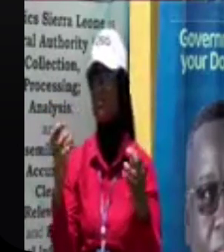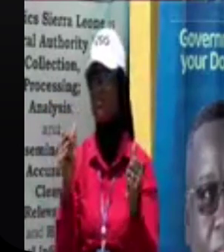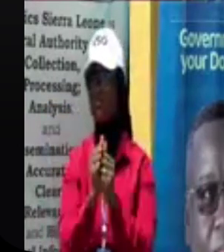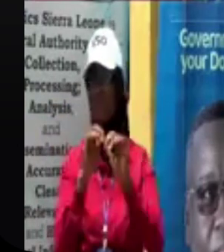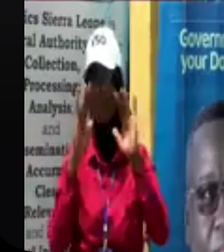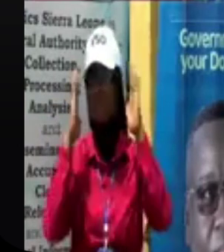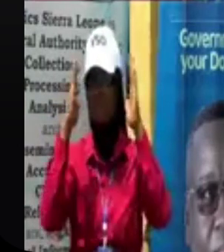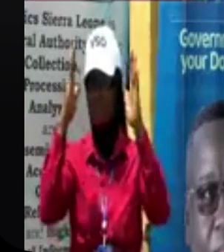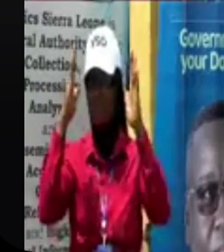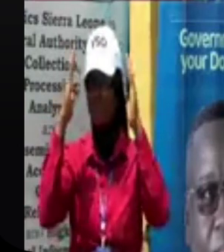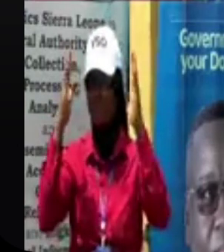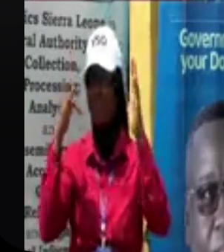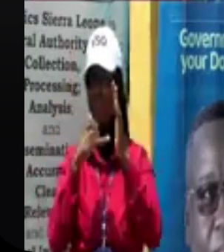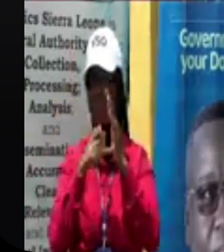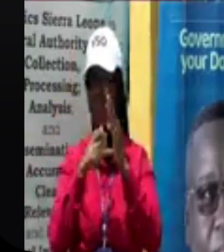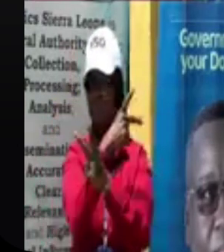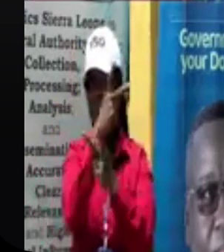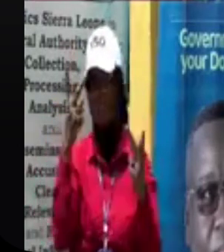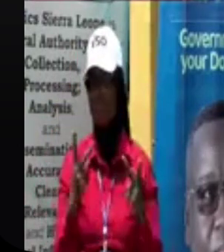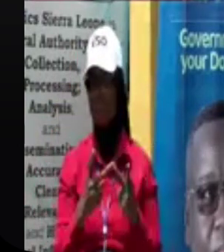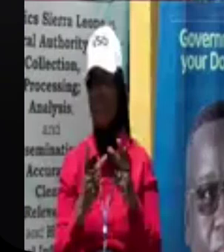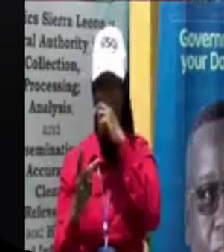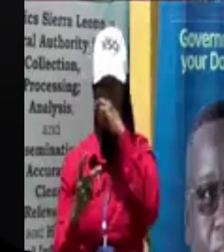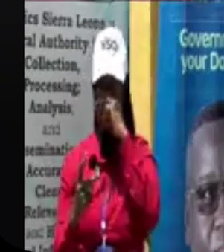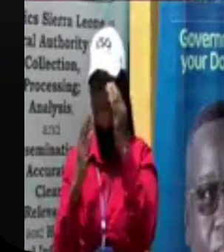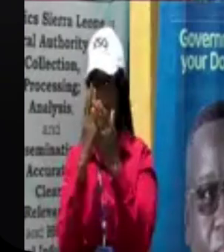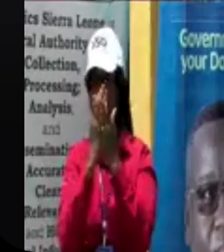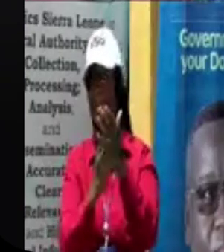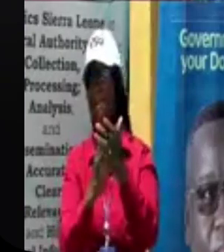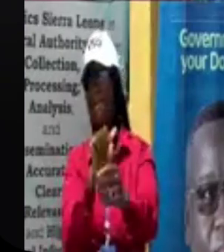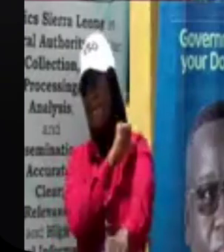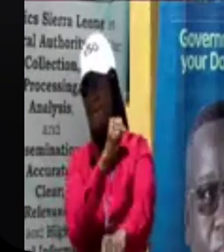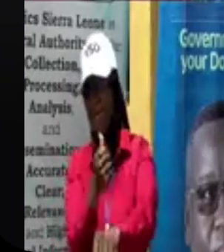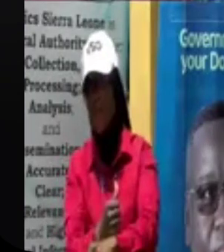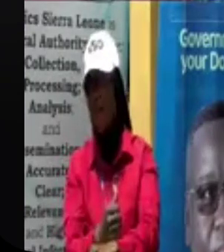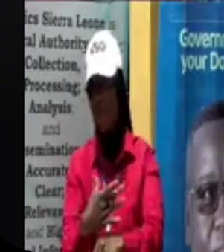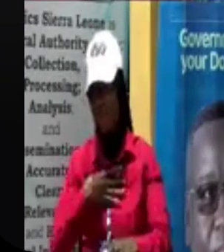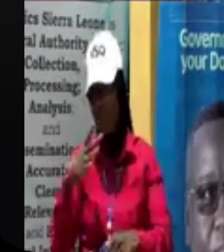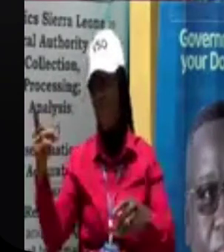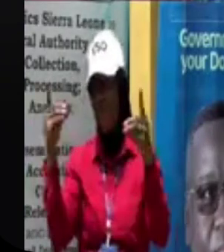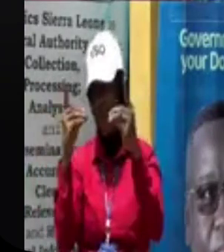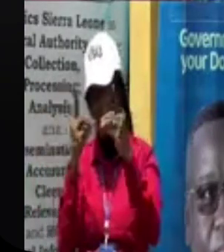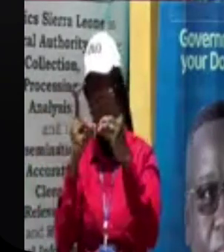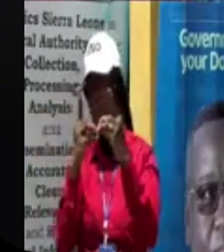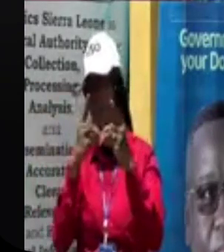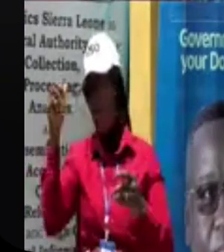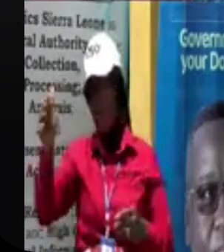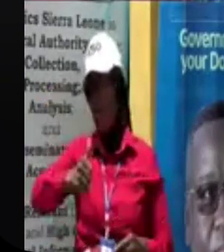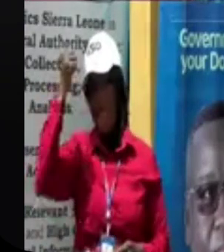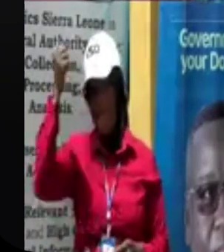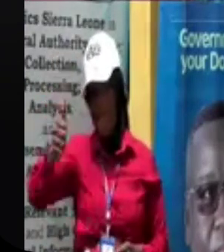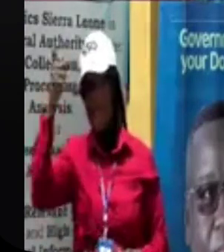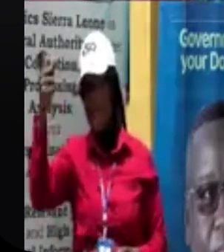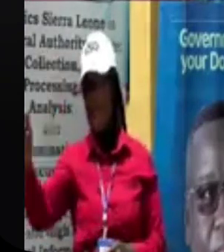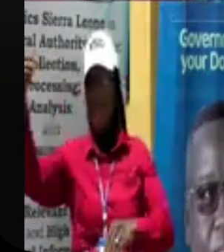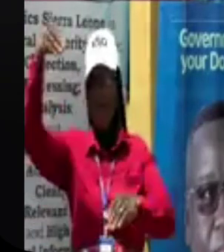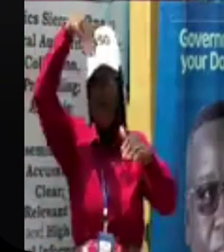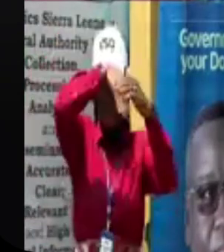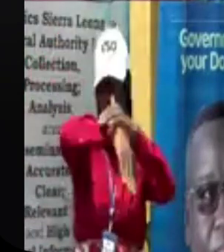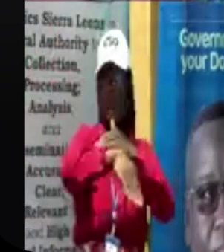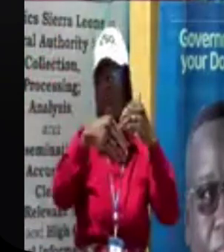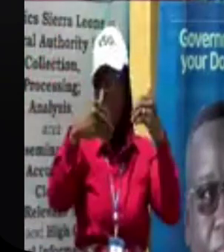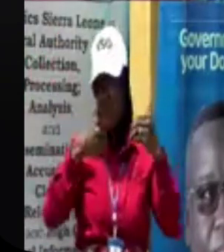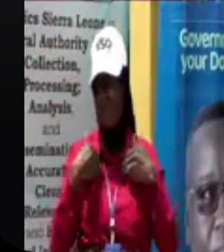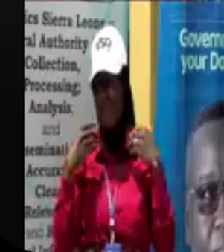in this place. Because if you really they communicate this, we get authorities where they elect them districts and chiefdoms. I believe say them for step in and make them